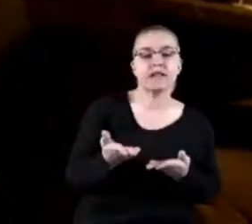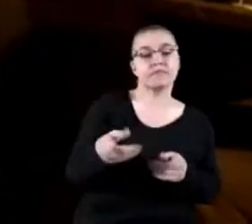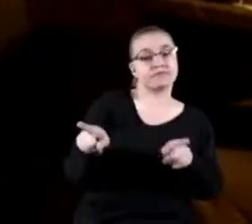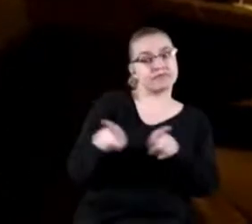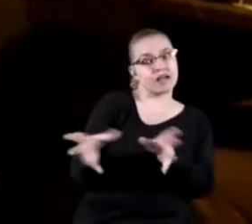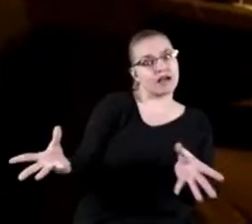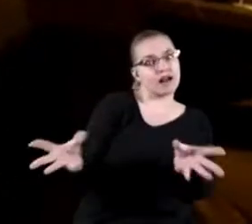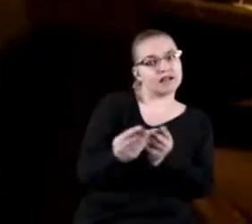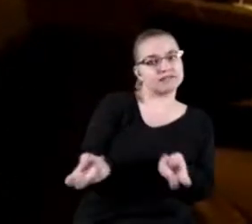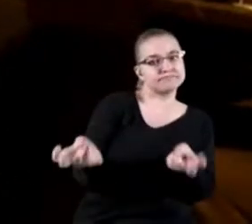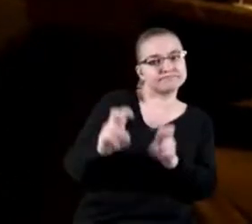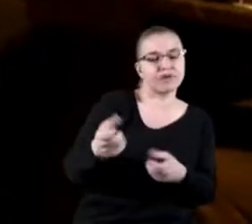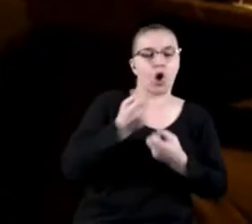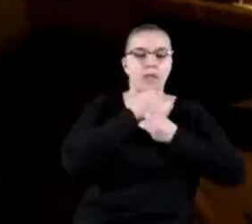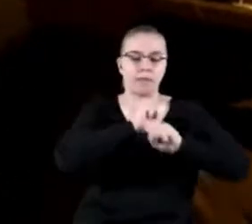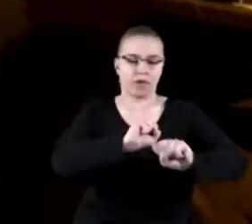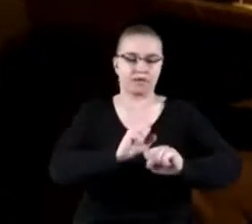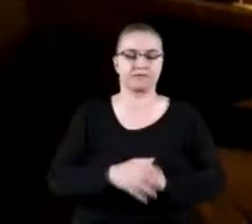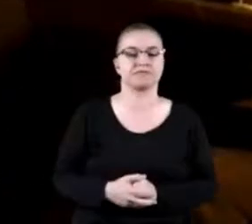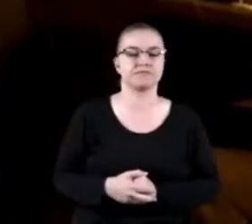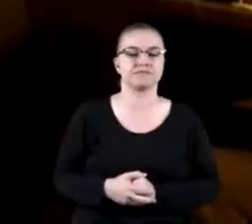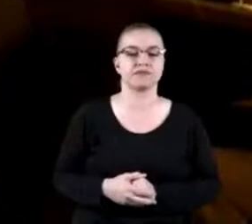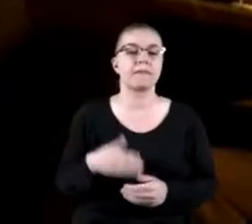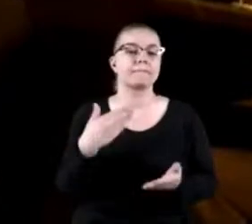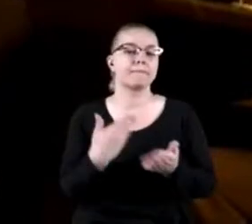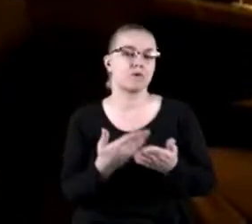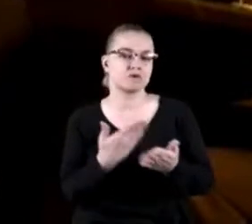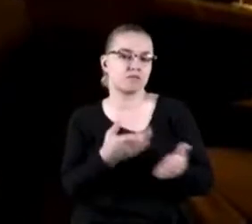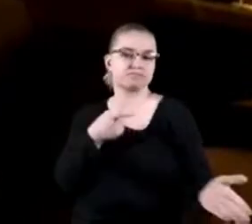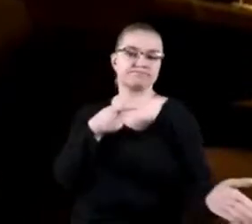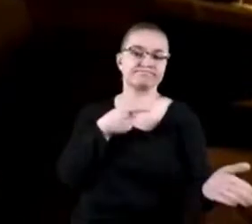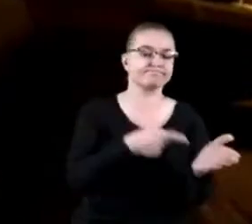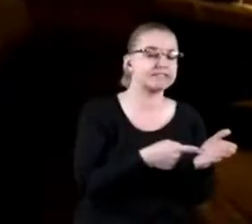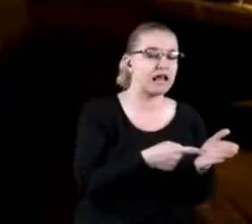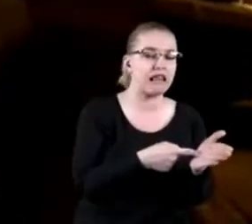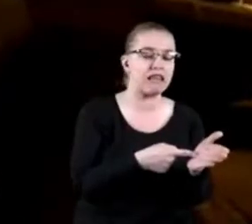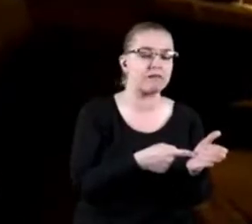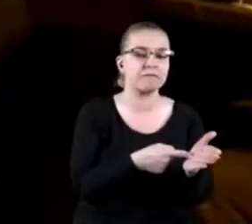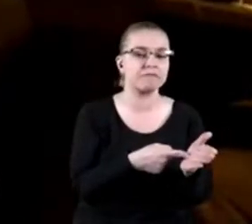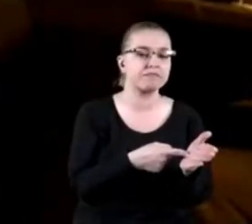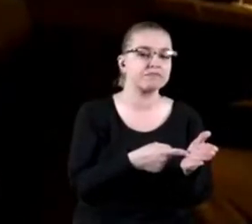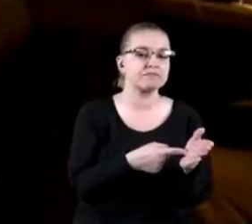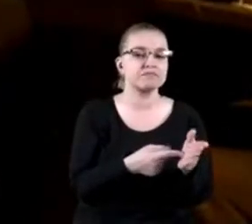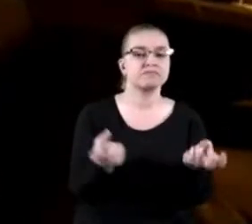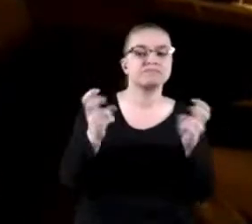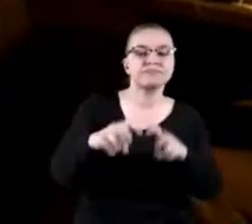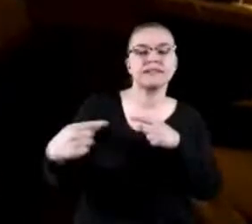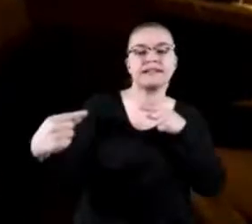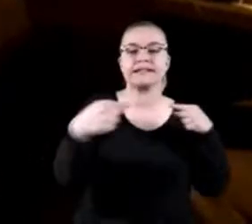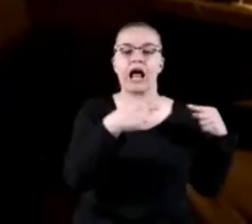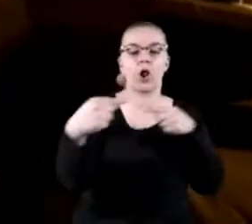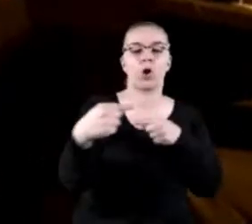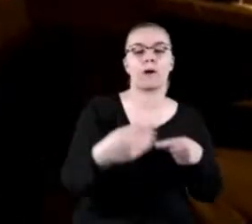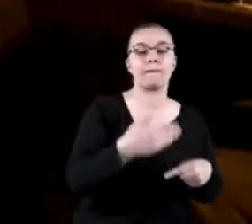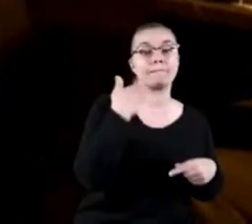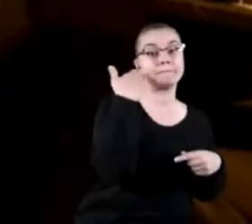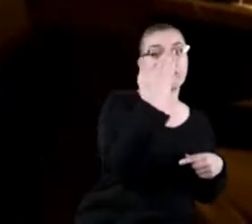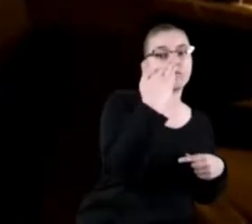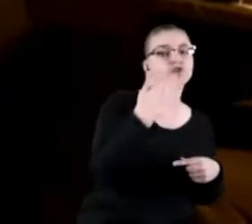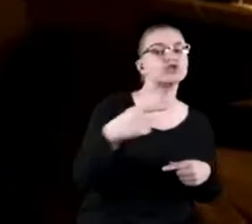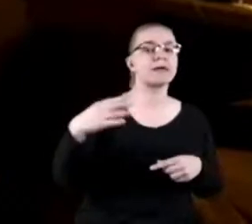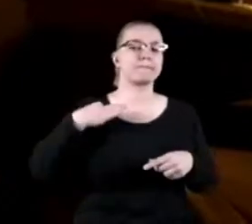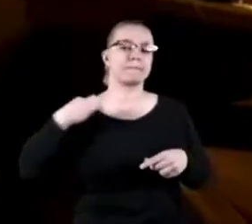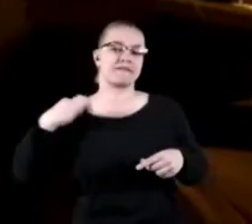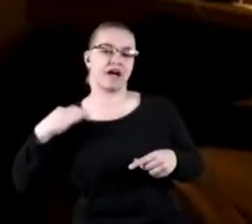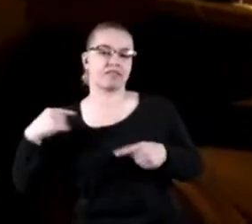of public-private dialogue. But still, I do have some question to